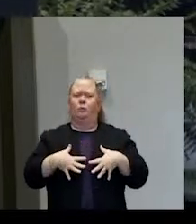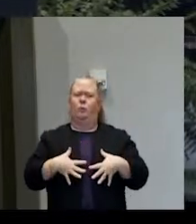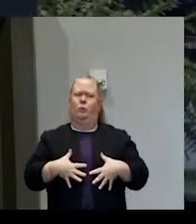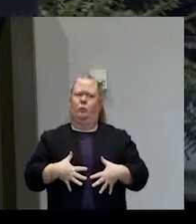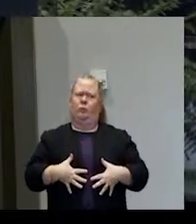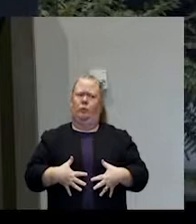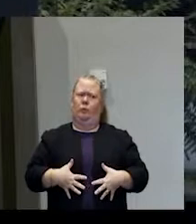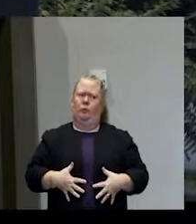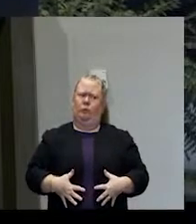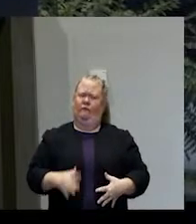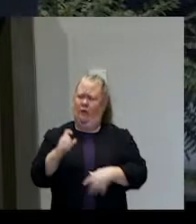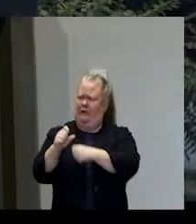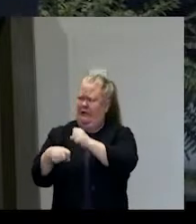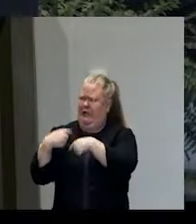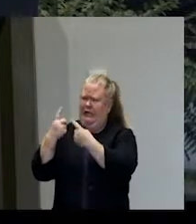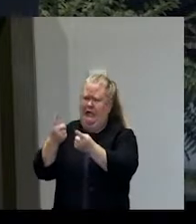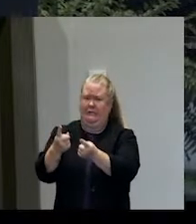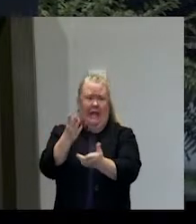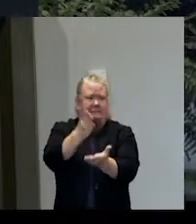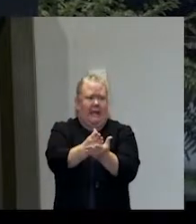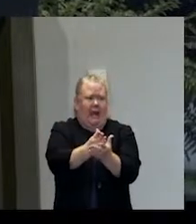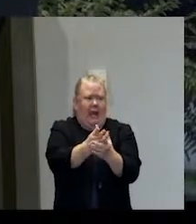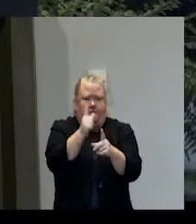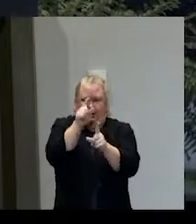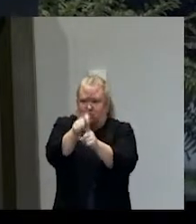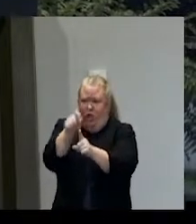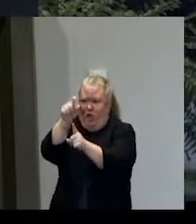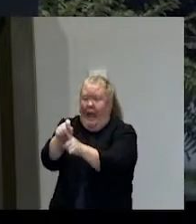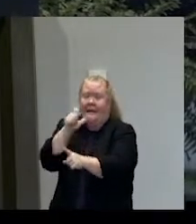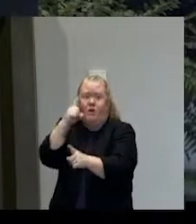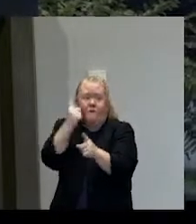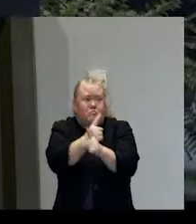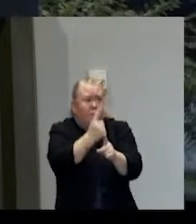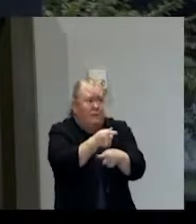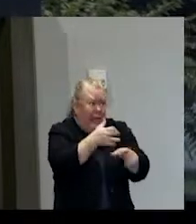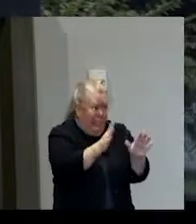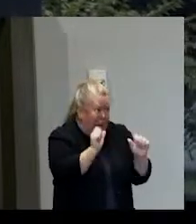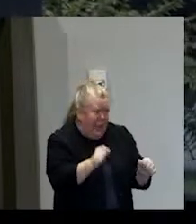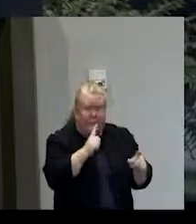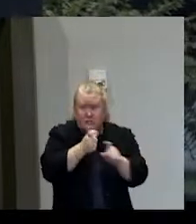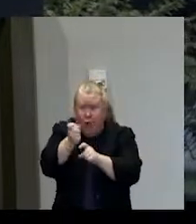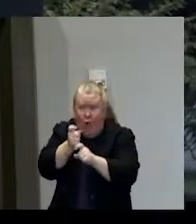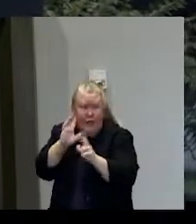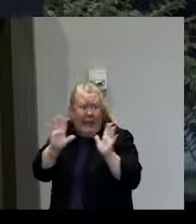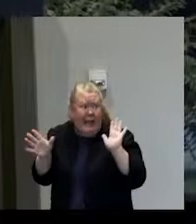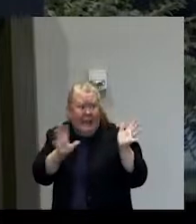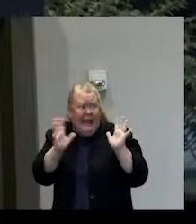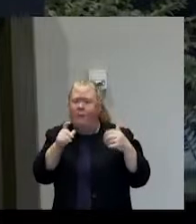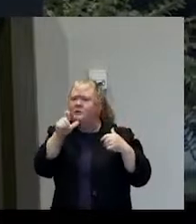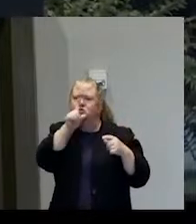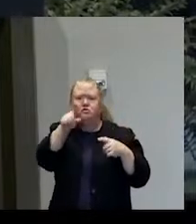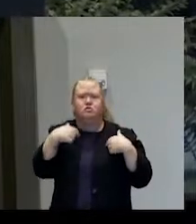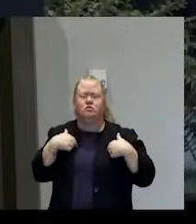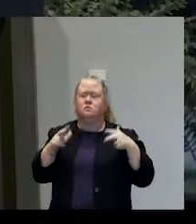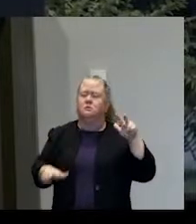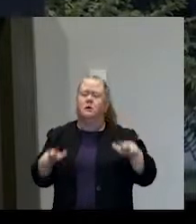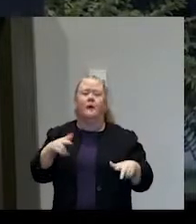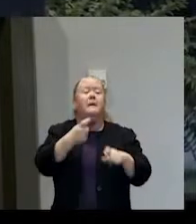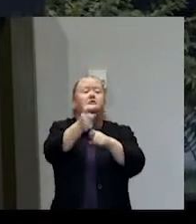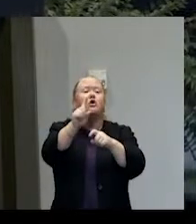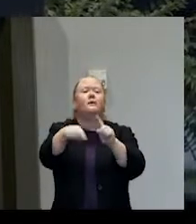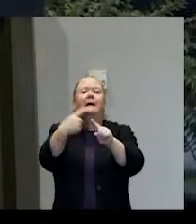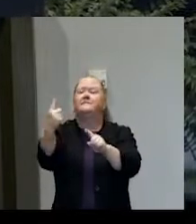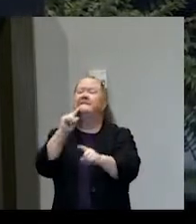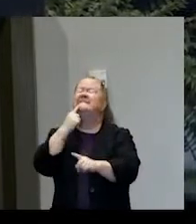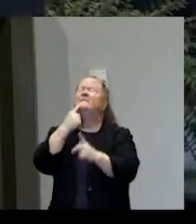few years because I stopped making jokes because I can never tell if it's appropriate or if I'm allowed to or not. And I just want to say that making a joke about something serious